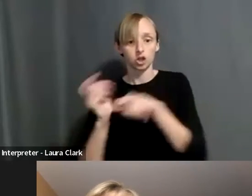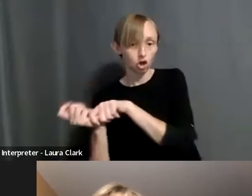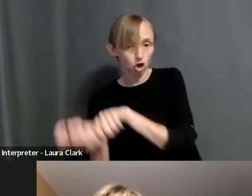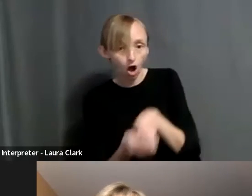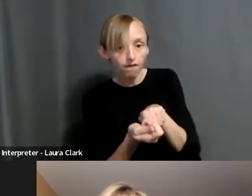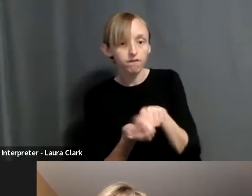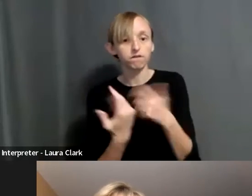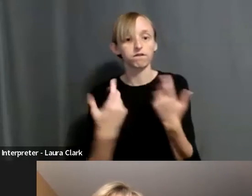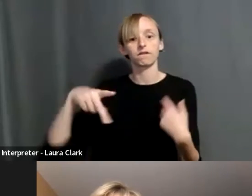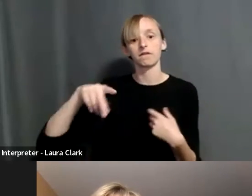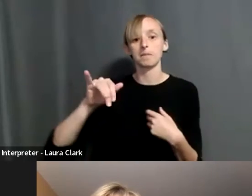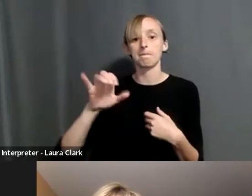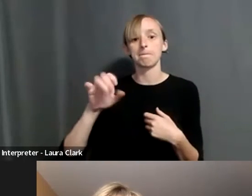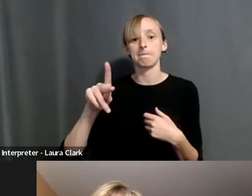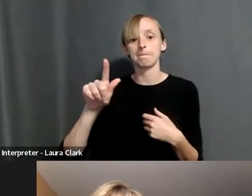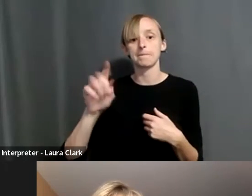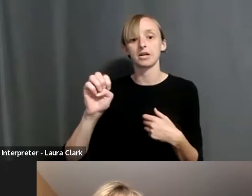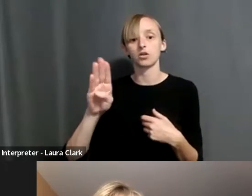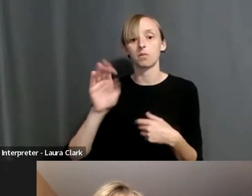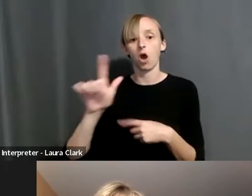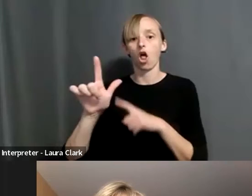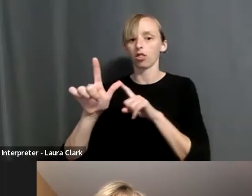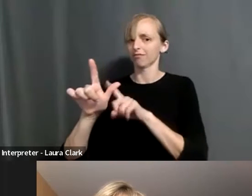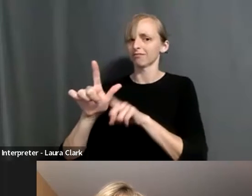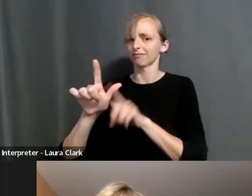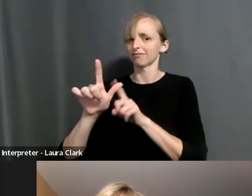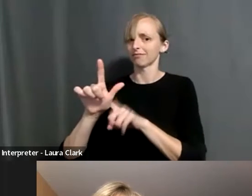there's pickleball. You know, pickleball is becoming a very